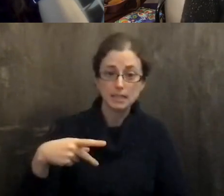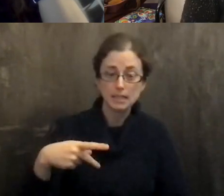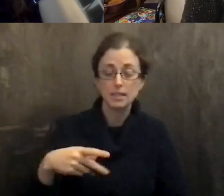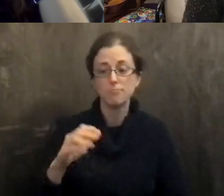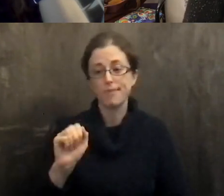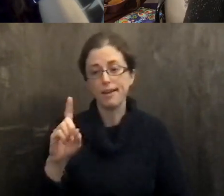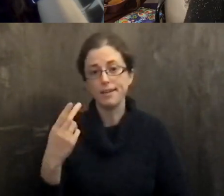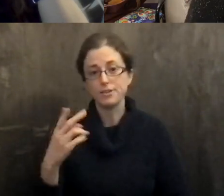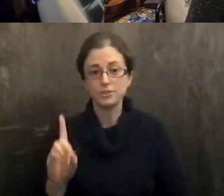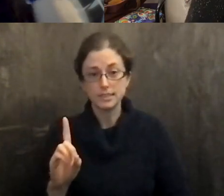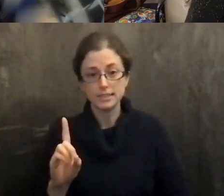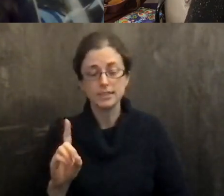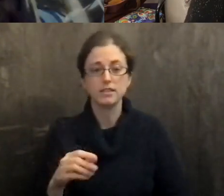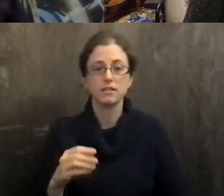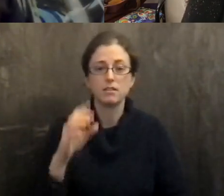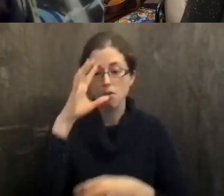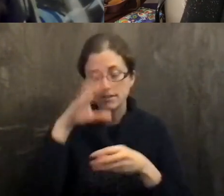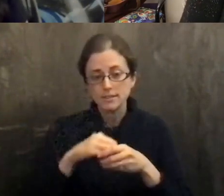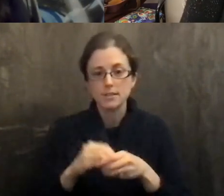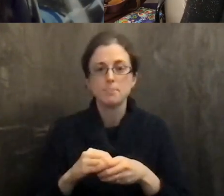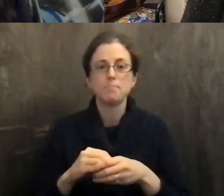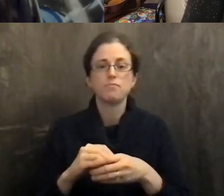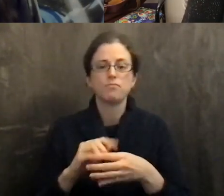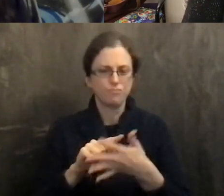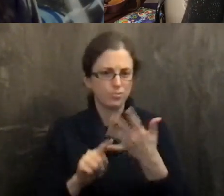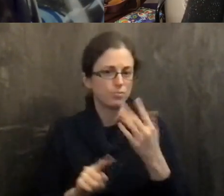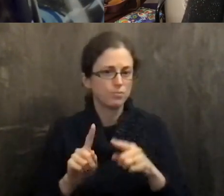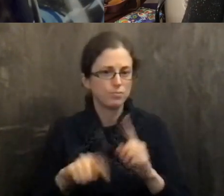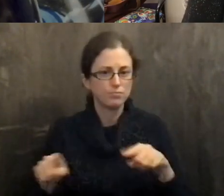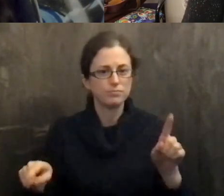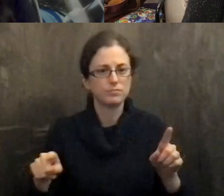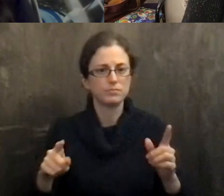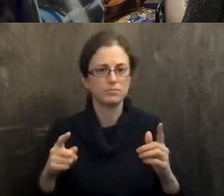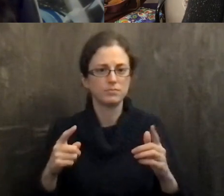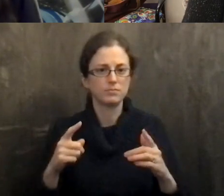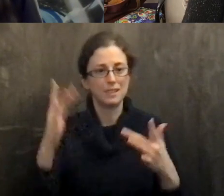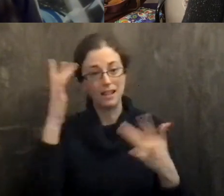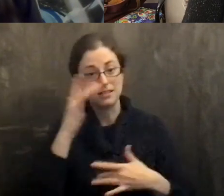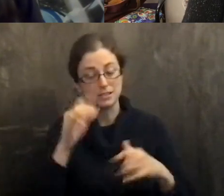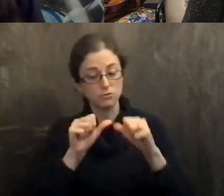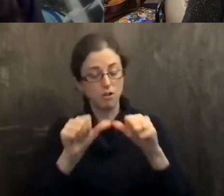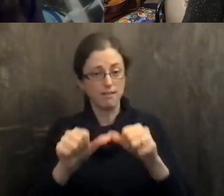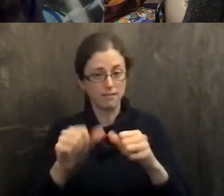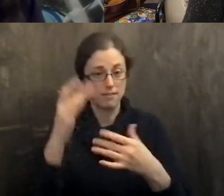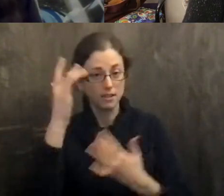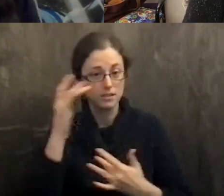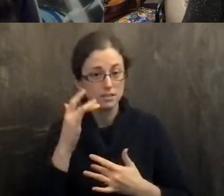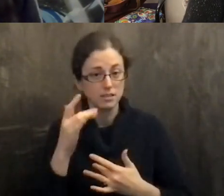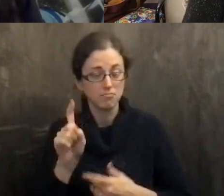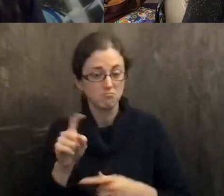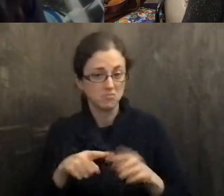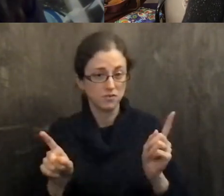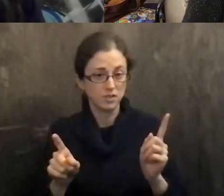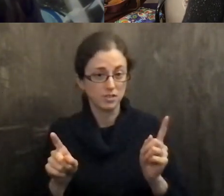for people with those kinds of chronic illnesses and conditions? So that type